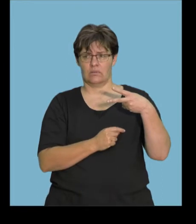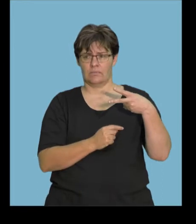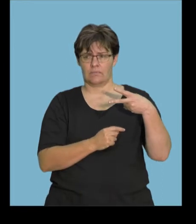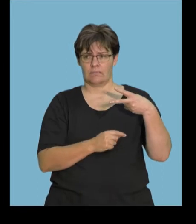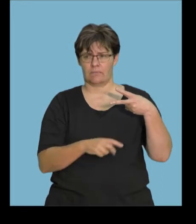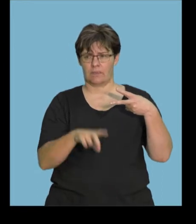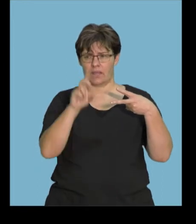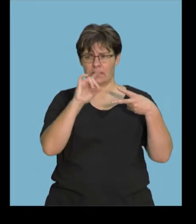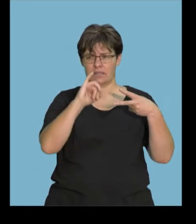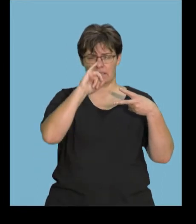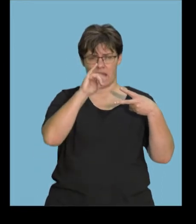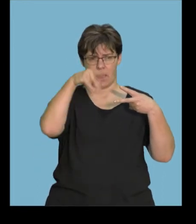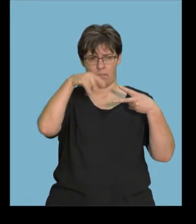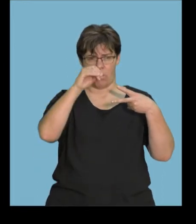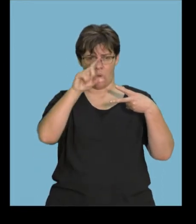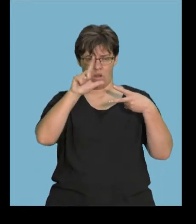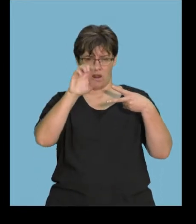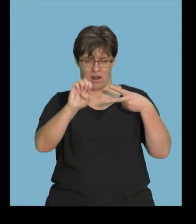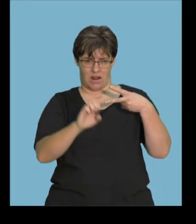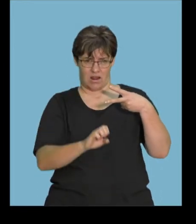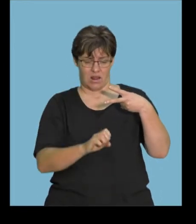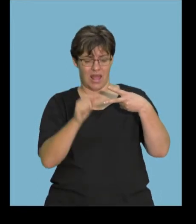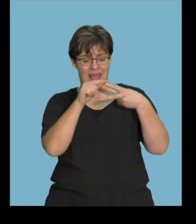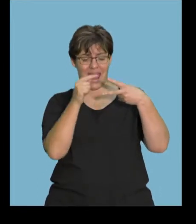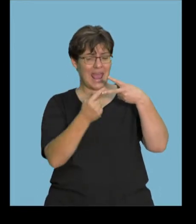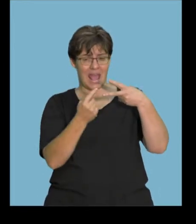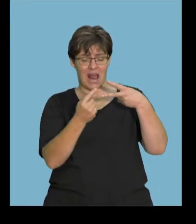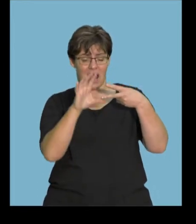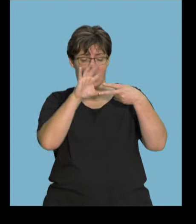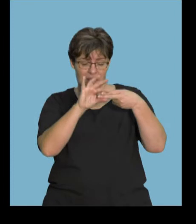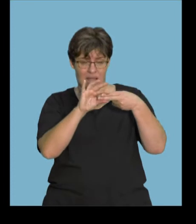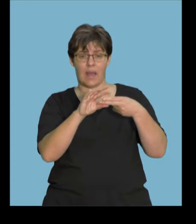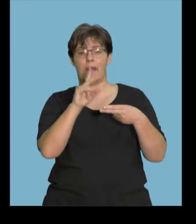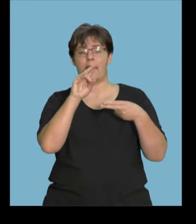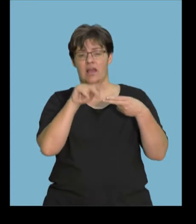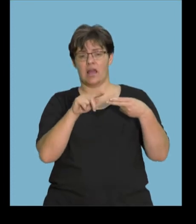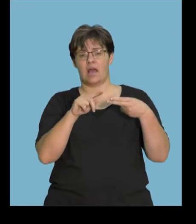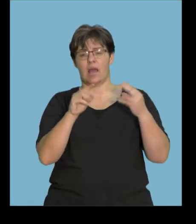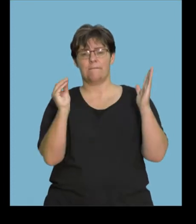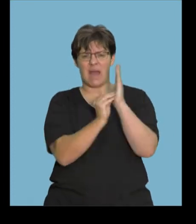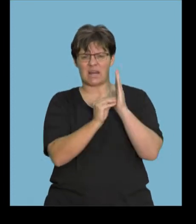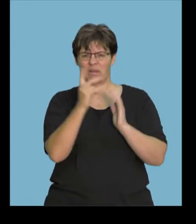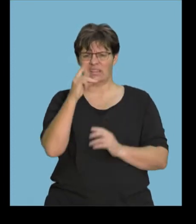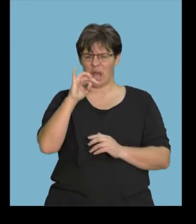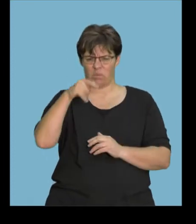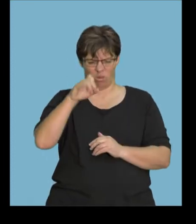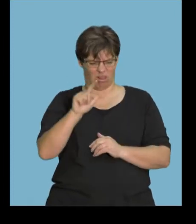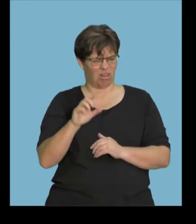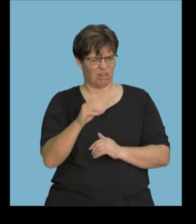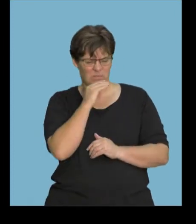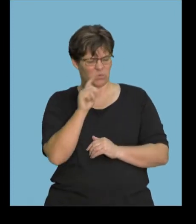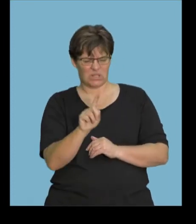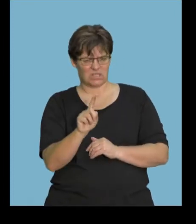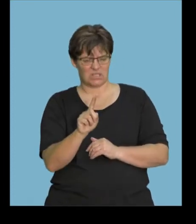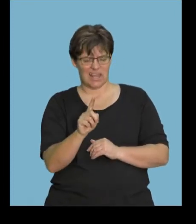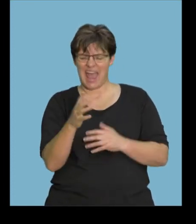dipole. Okay, so every magnet is actually a dipole. What do we mean when we say a magnet is a dipole? It means